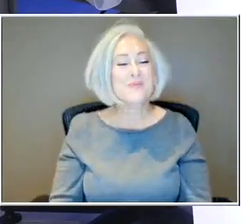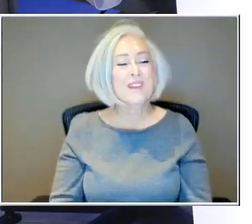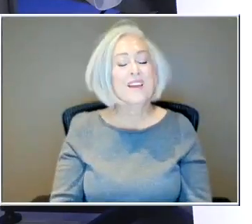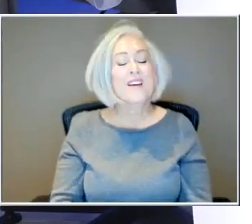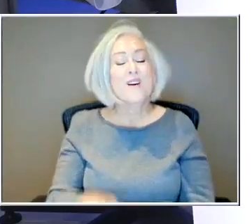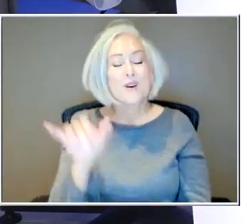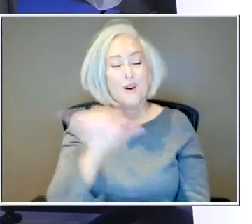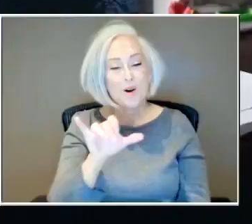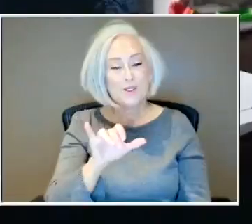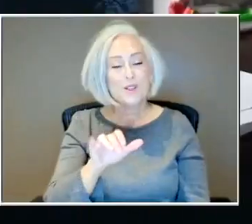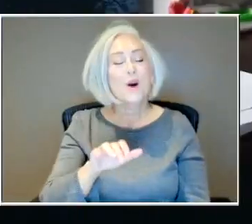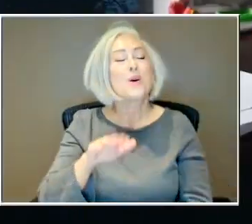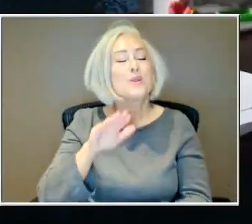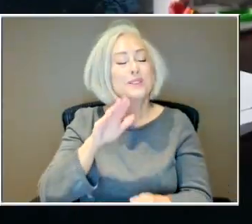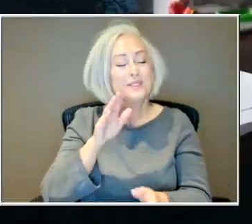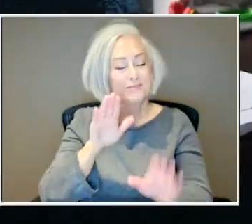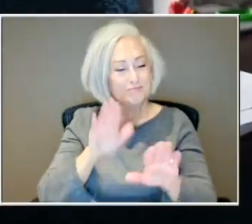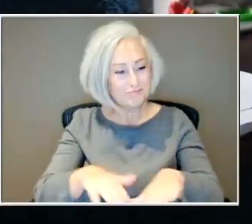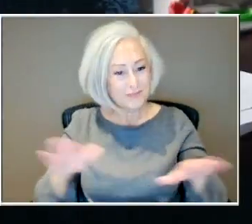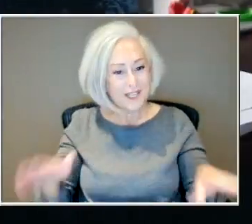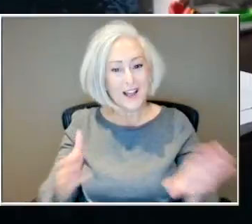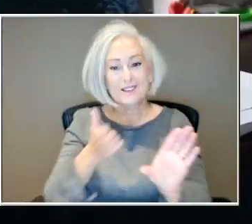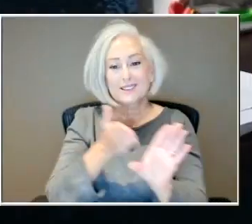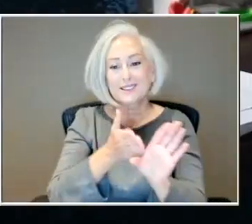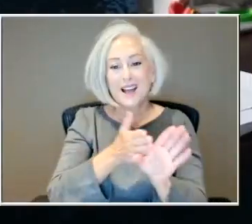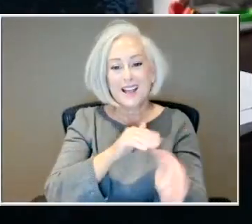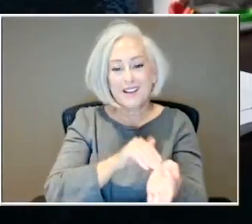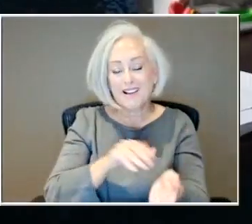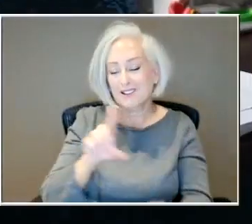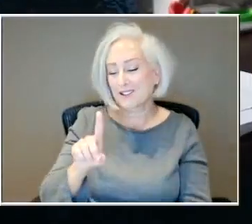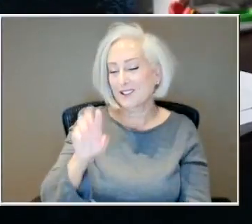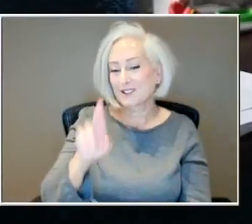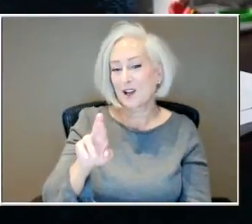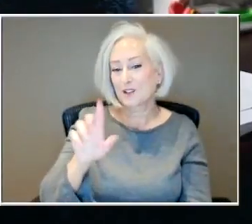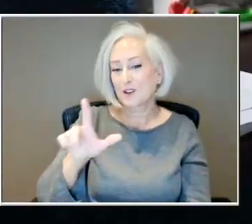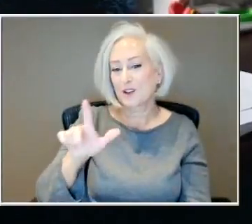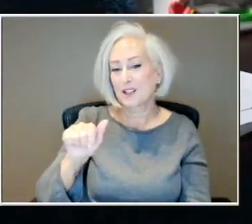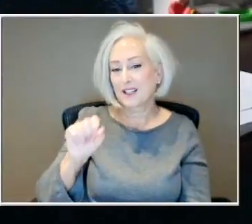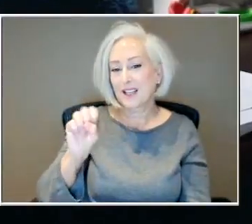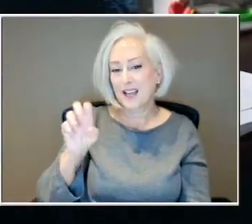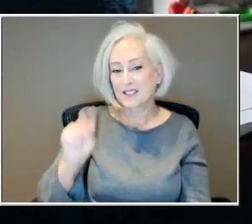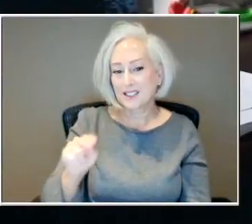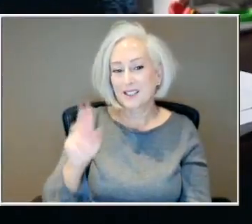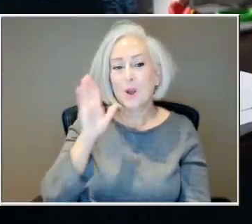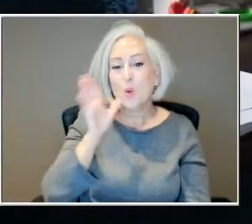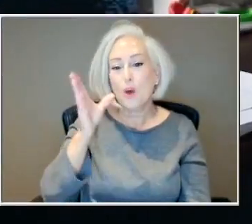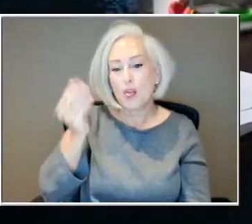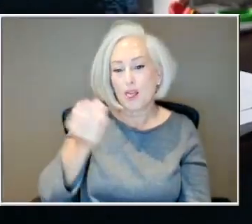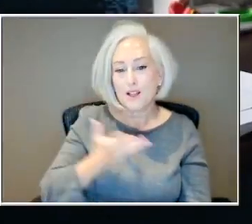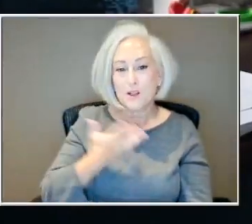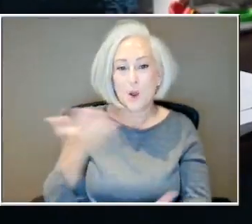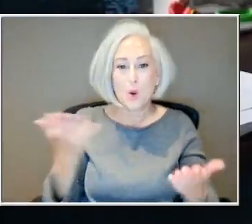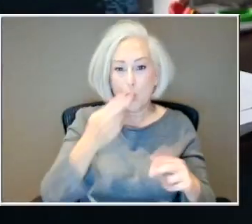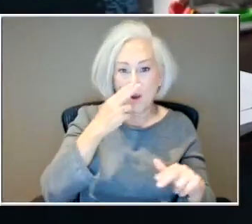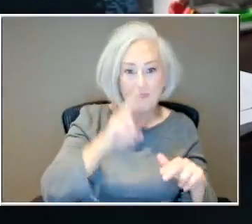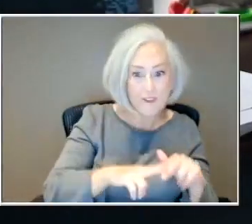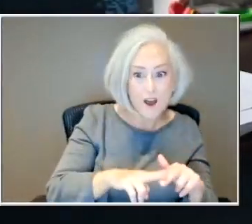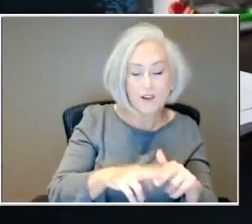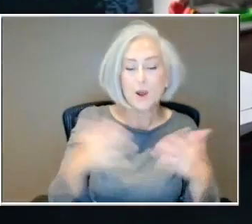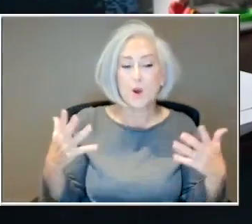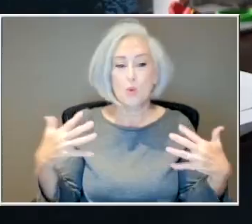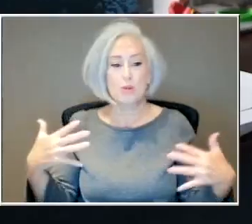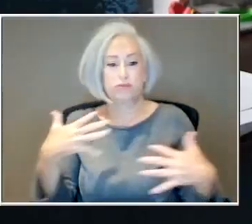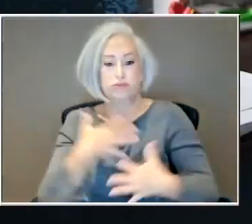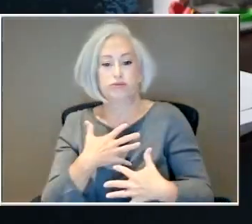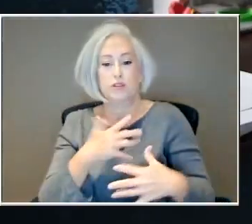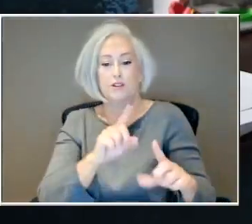child psychologist Dr. Stephen Lassen. He's going to help us distinguish between what's fun and what's more frightening for children of different ages and